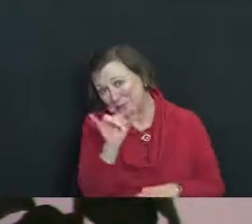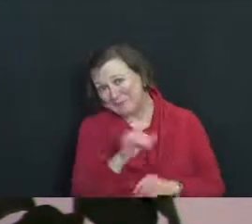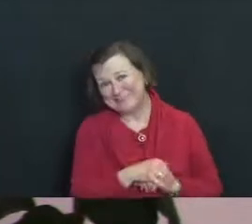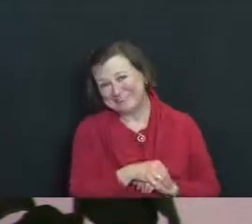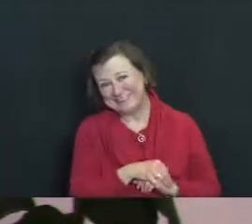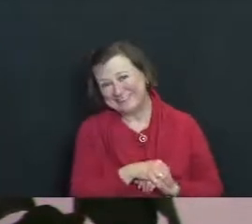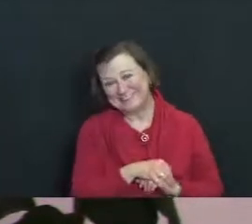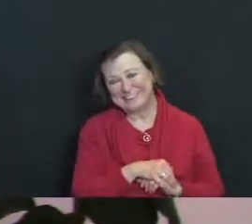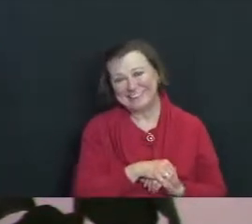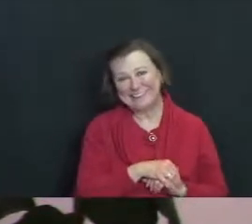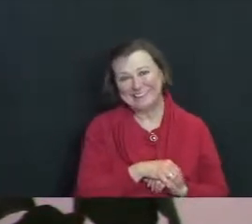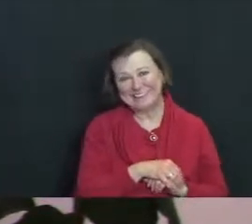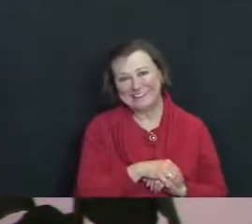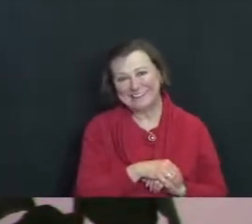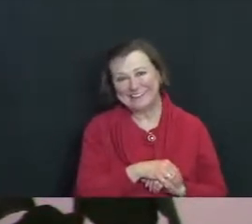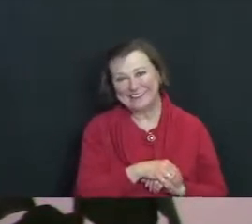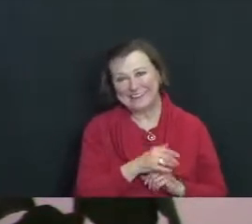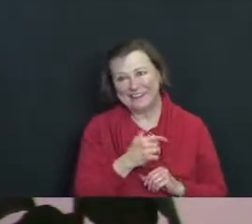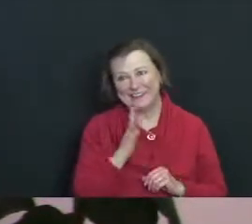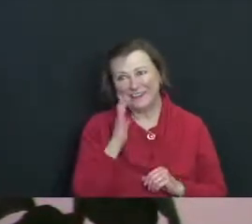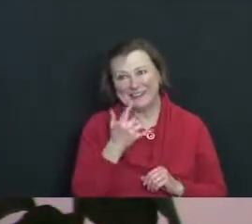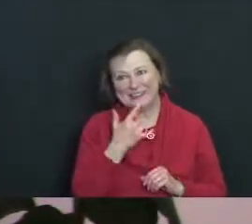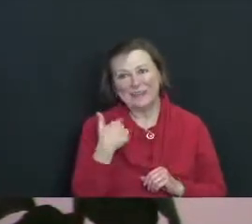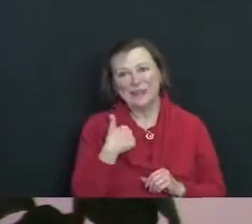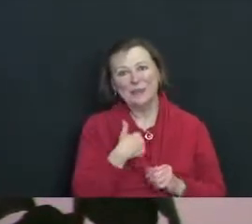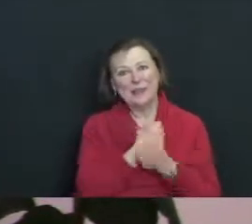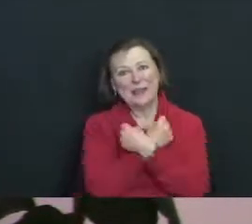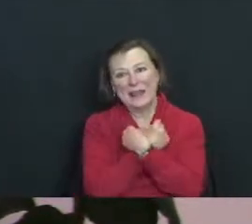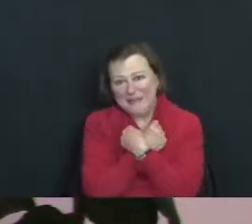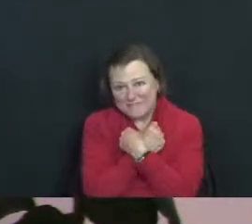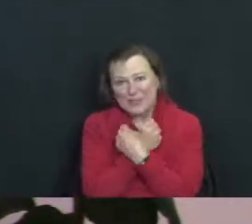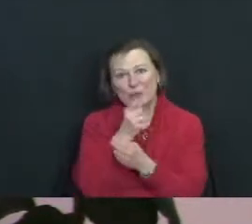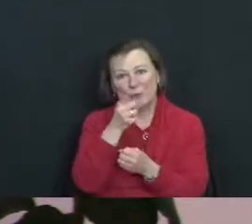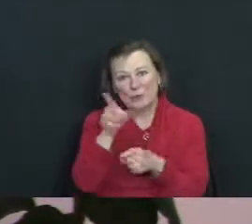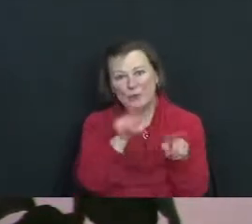I would say, we love you just as you